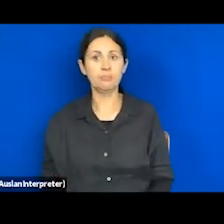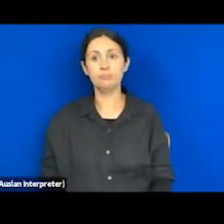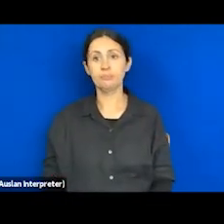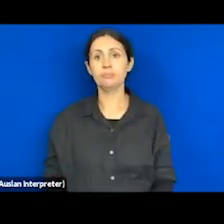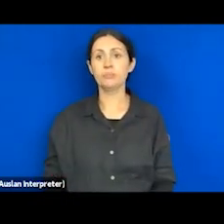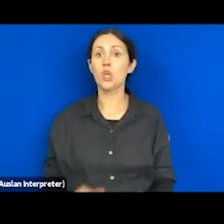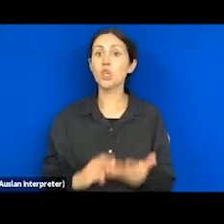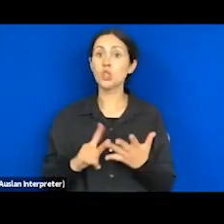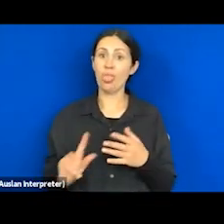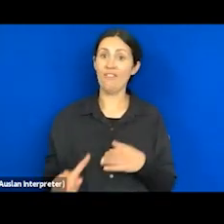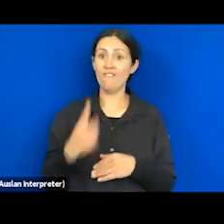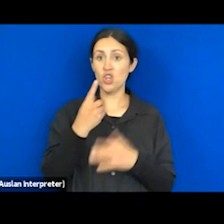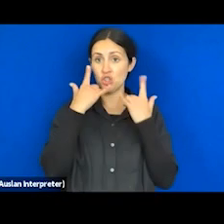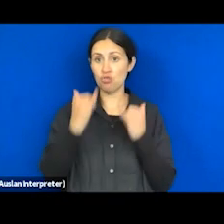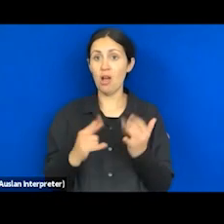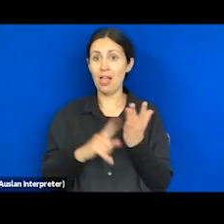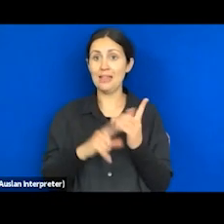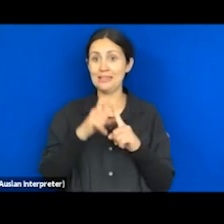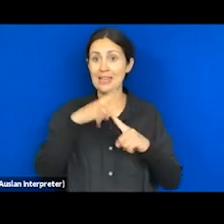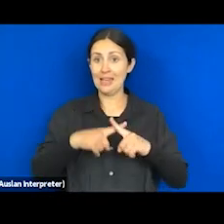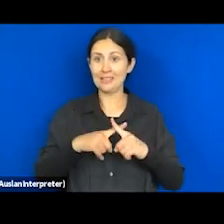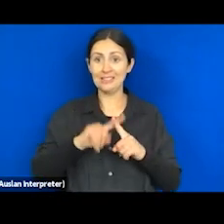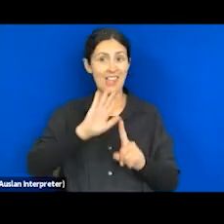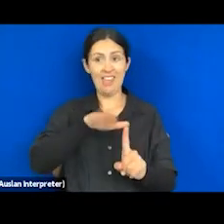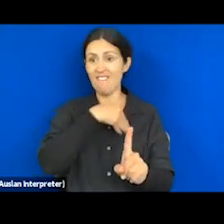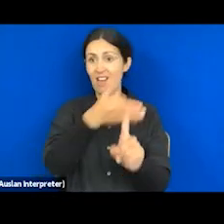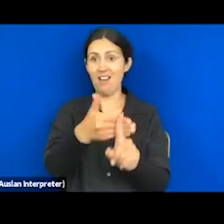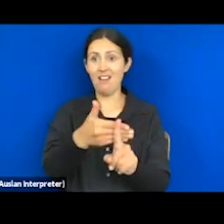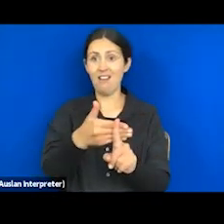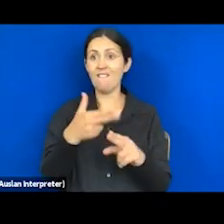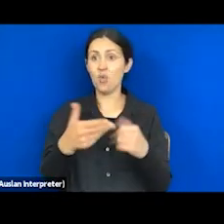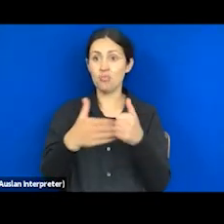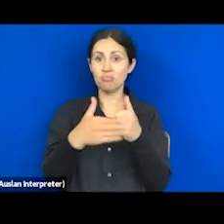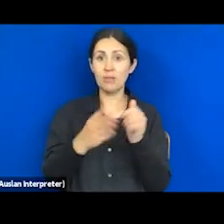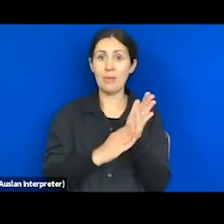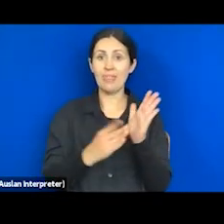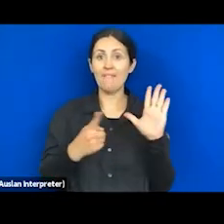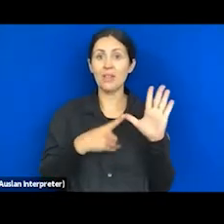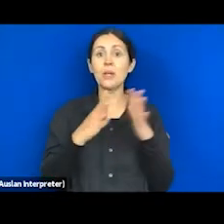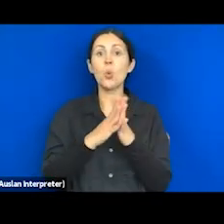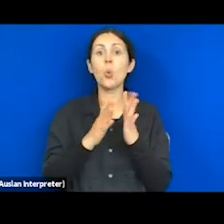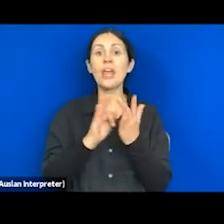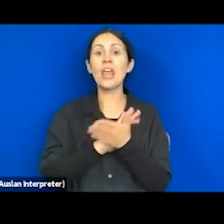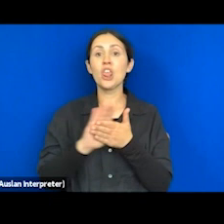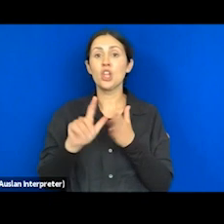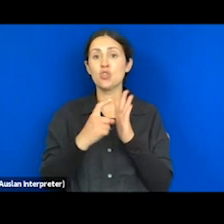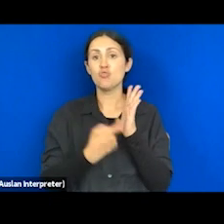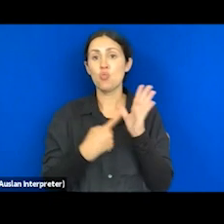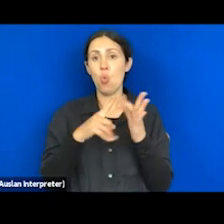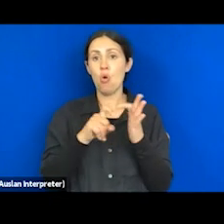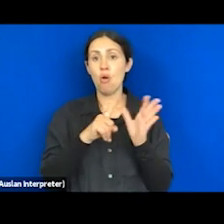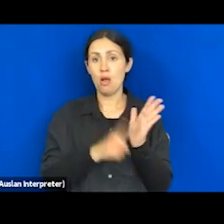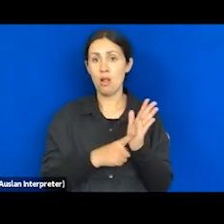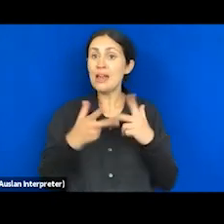this is the first trial of lisdexamfetamine ever to be conducted for the treatment of methamphetamine withdrawal. If it's found to be safe